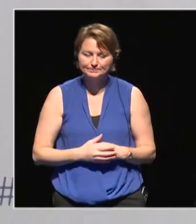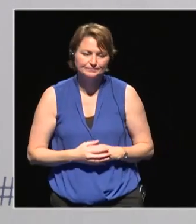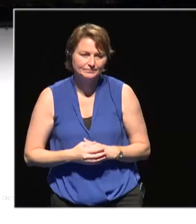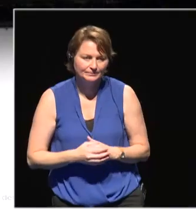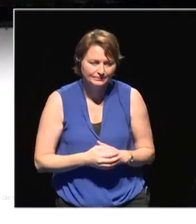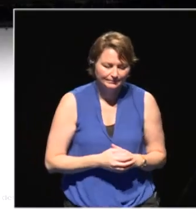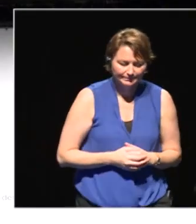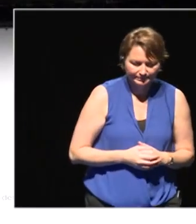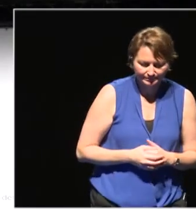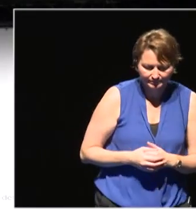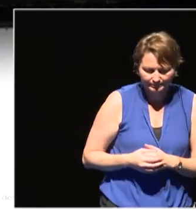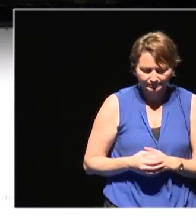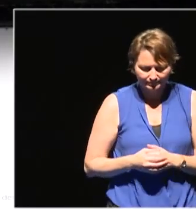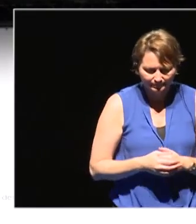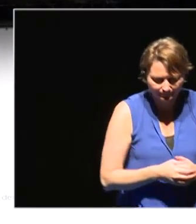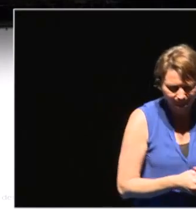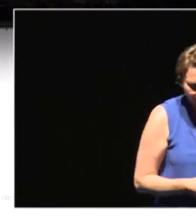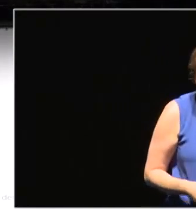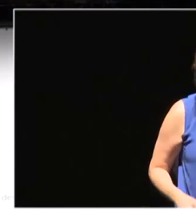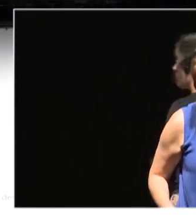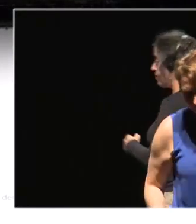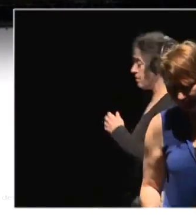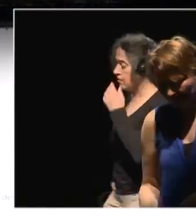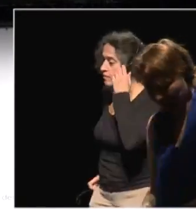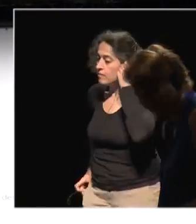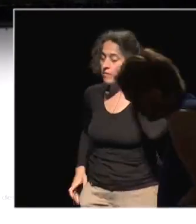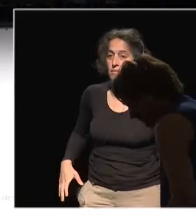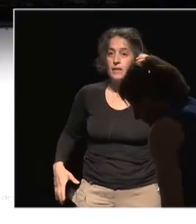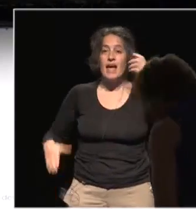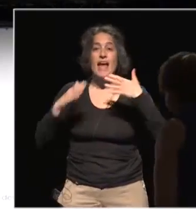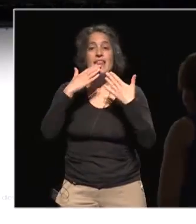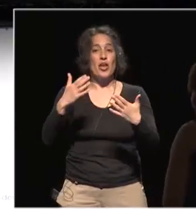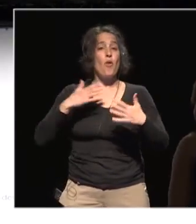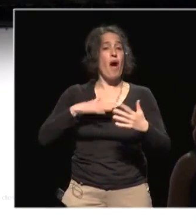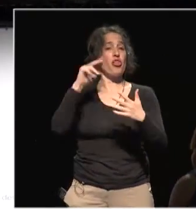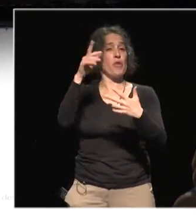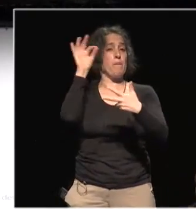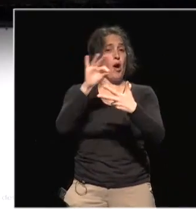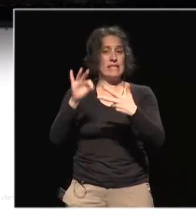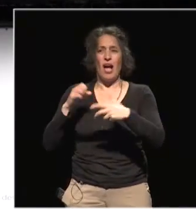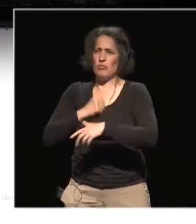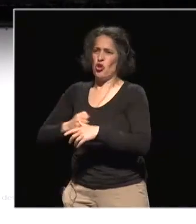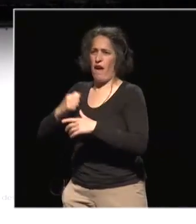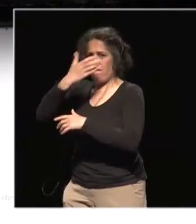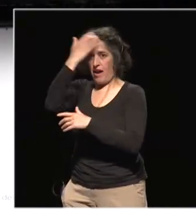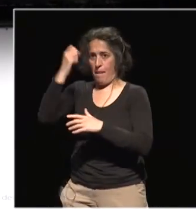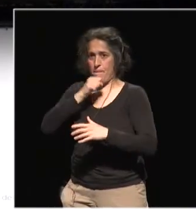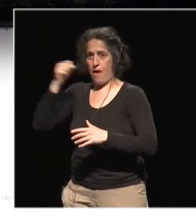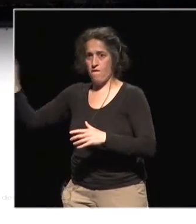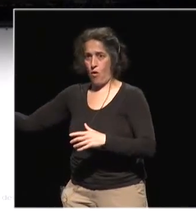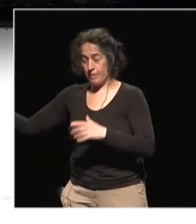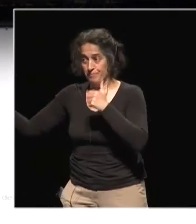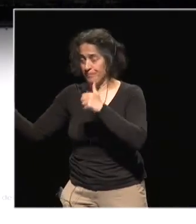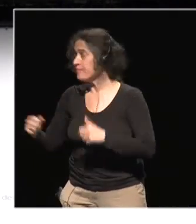may make 3 points. You need a microphone, sorry. Oh, I should have said something else before you